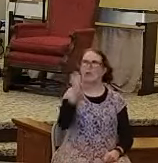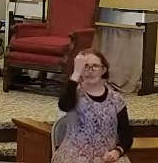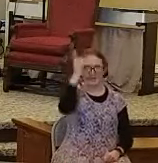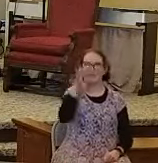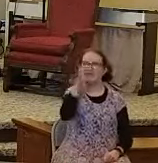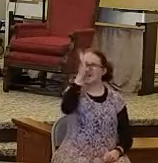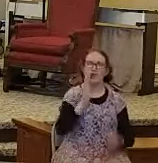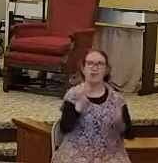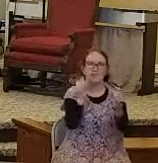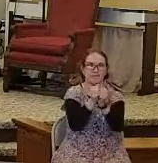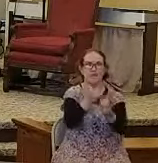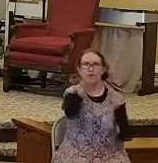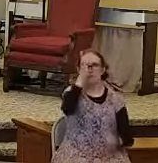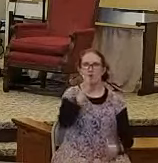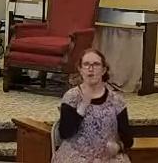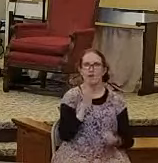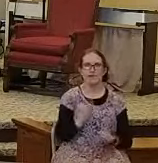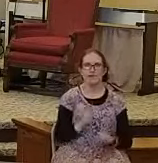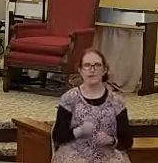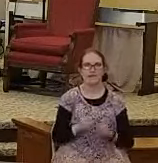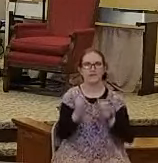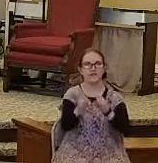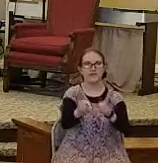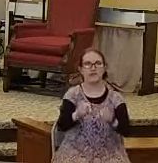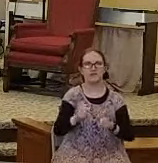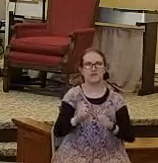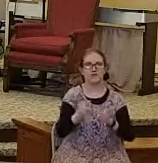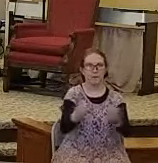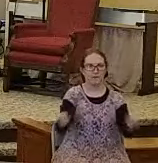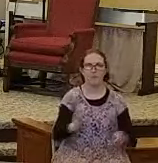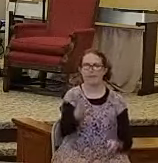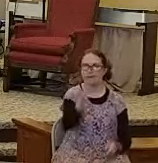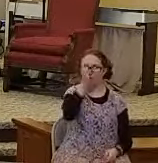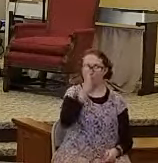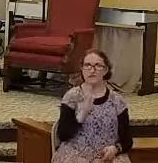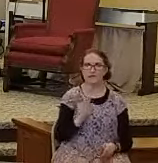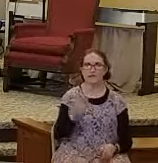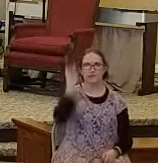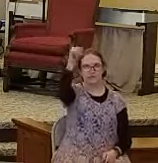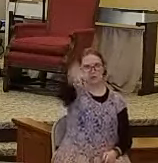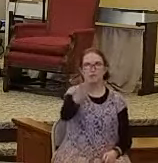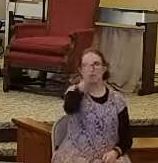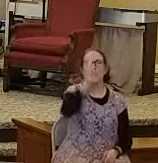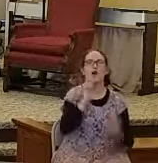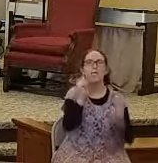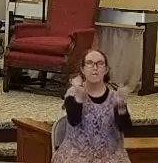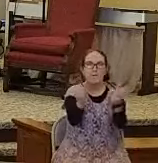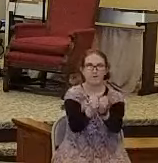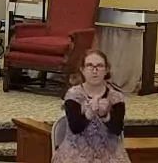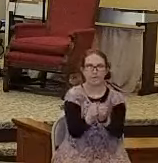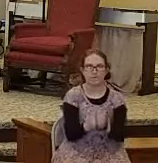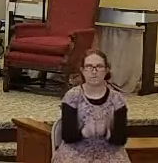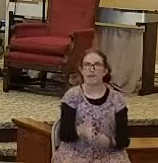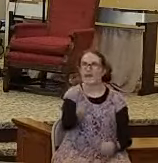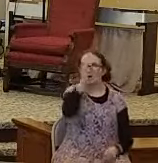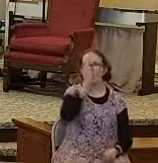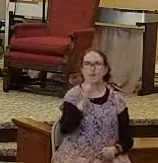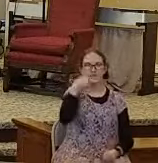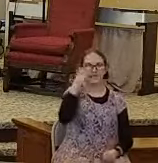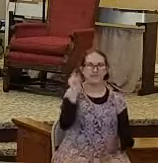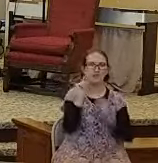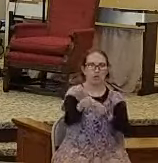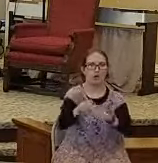God was with him. If God sends you somewhere, if God sends you on a journey, God is going to be with you. If God says,